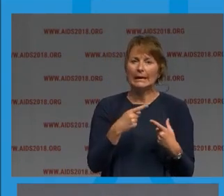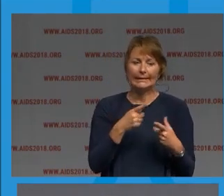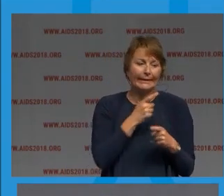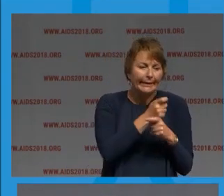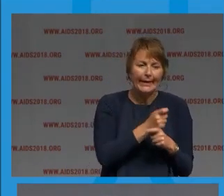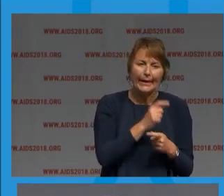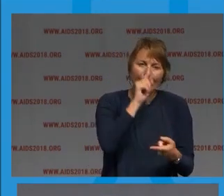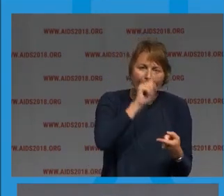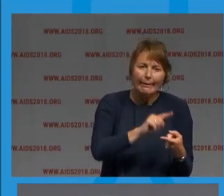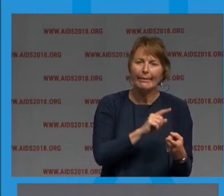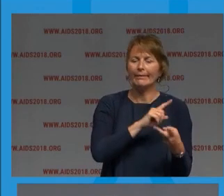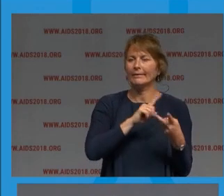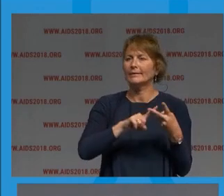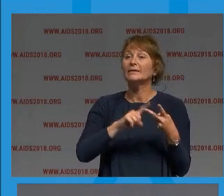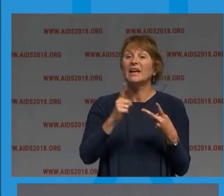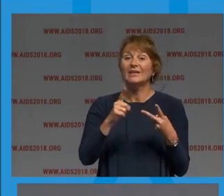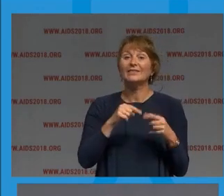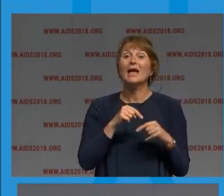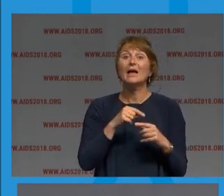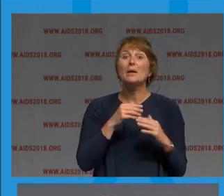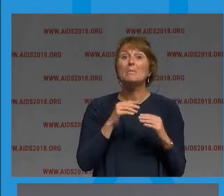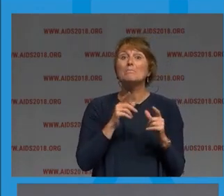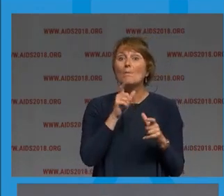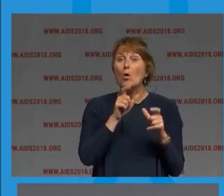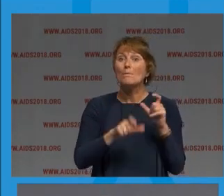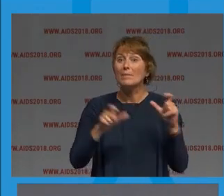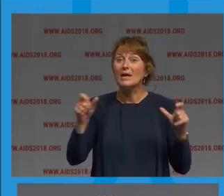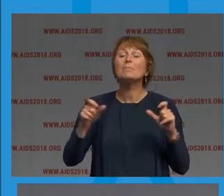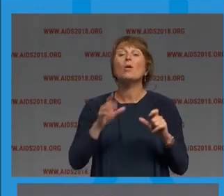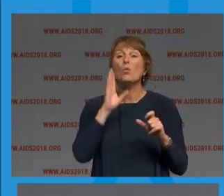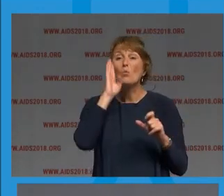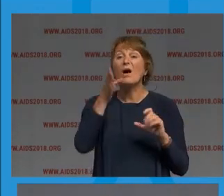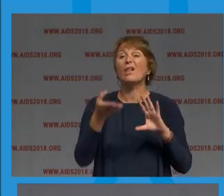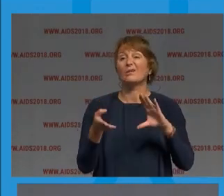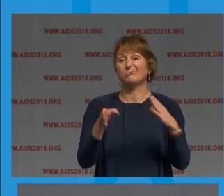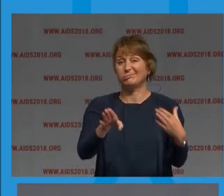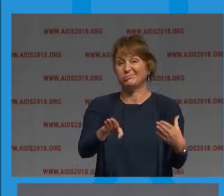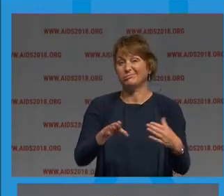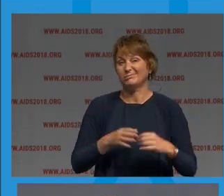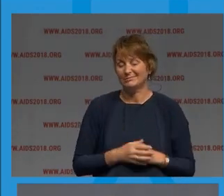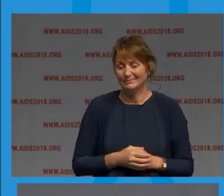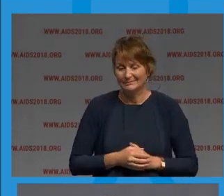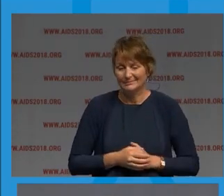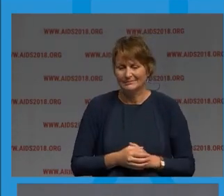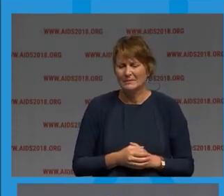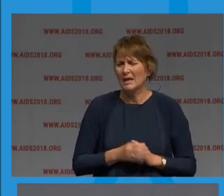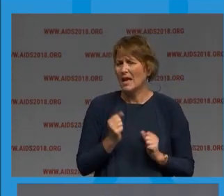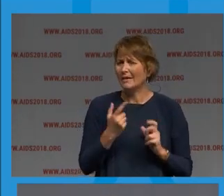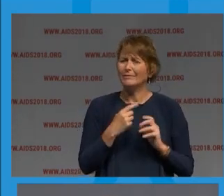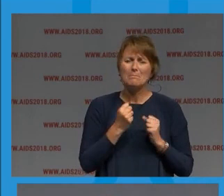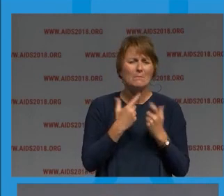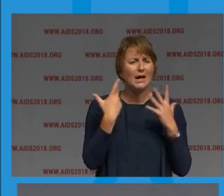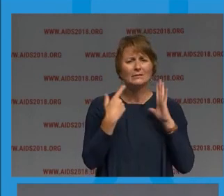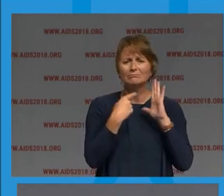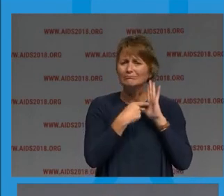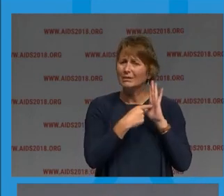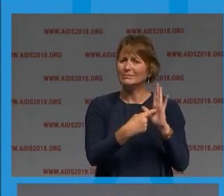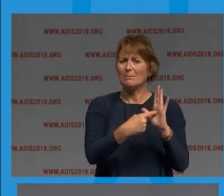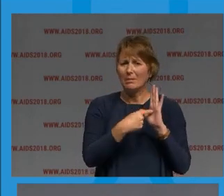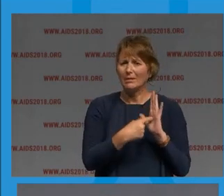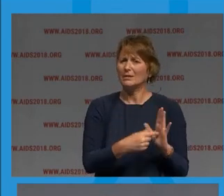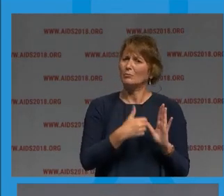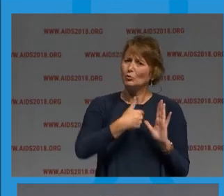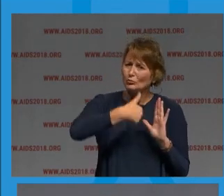to increased morbidity and mortality. There are examples of good practices from around the